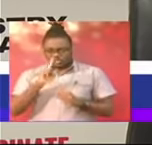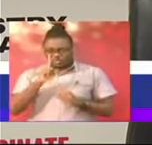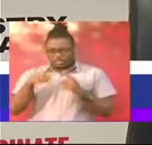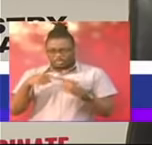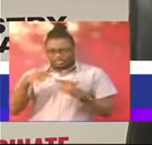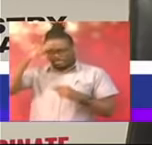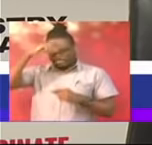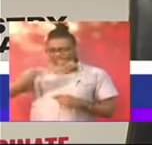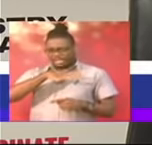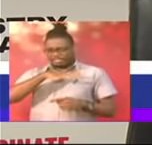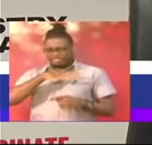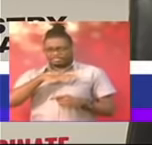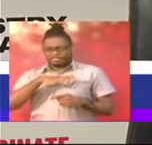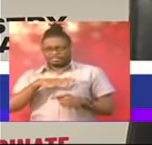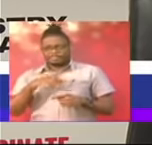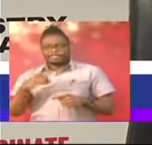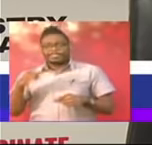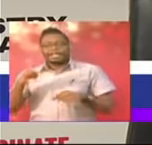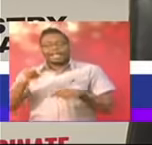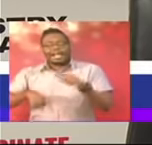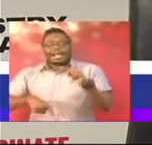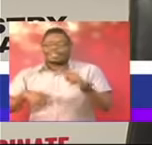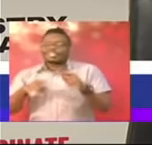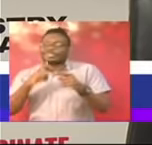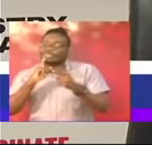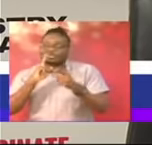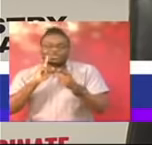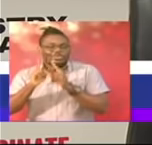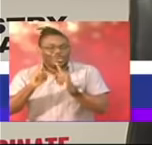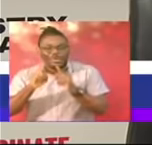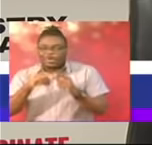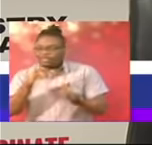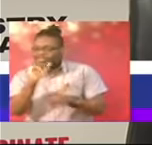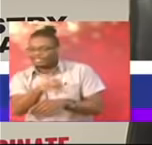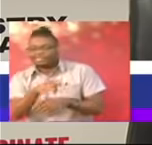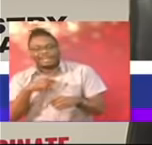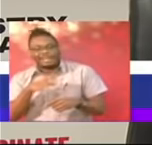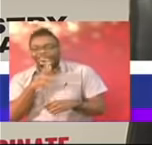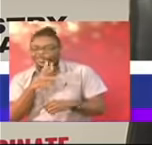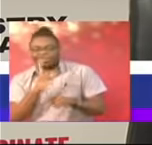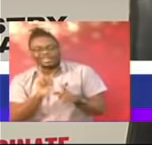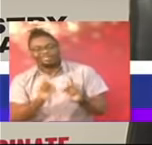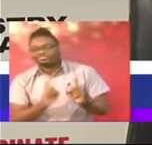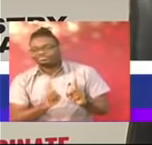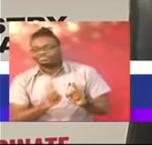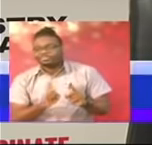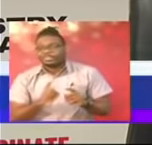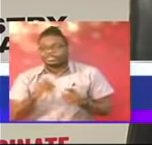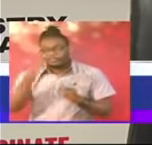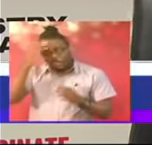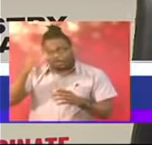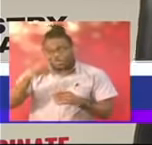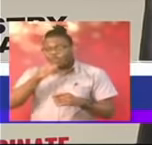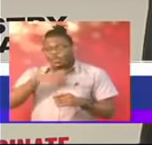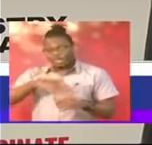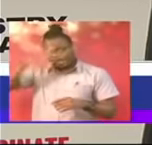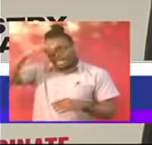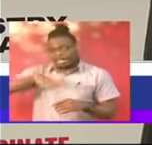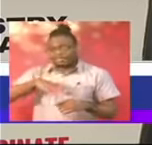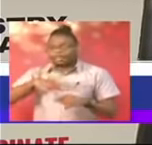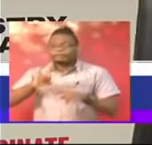can't comment on the situation at hand because I don't know the clinical details of this elderly gentleman, I can say